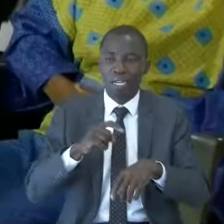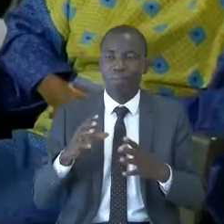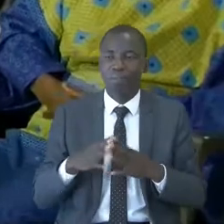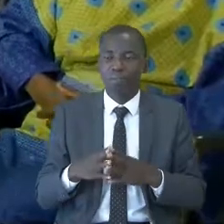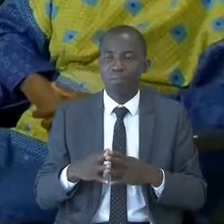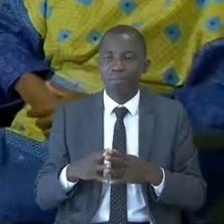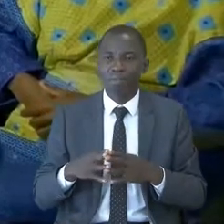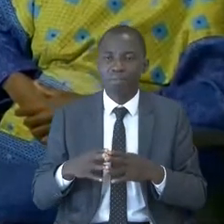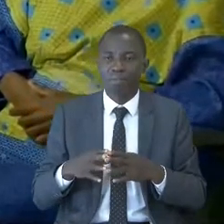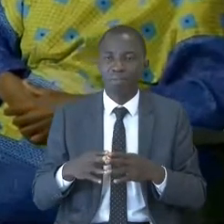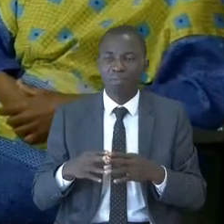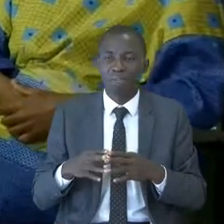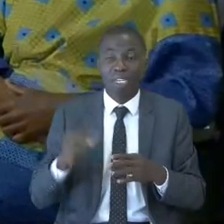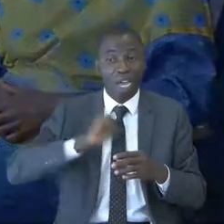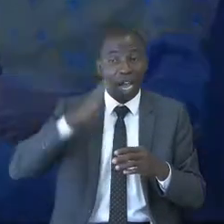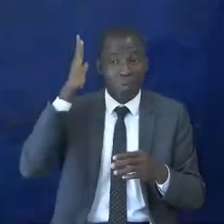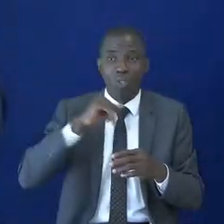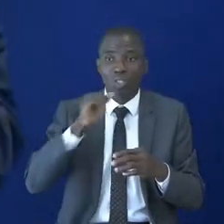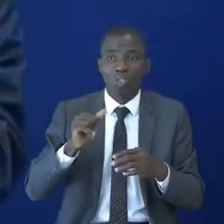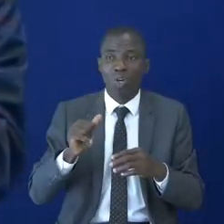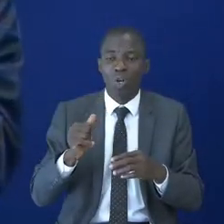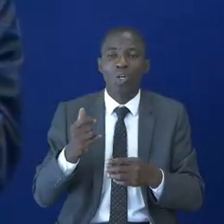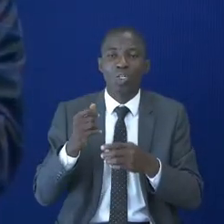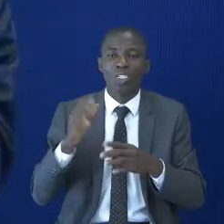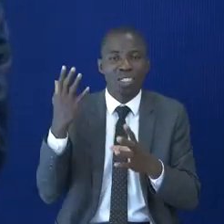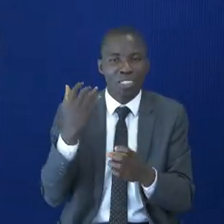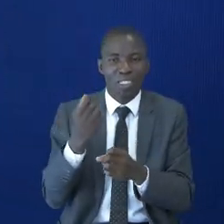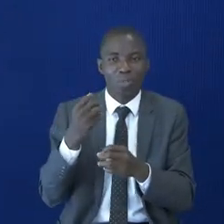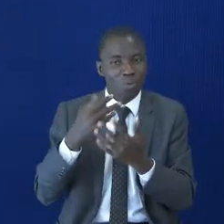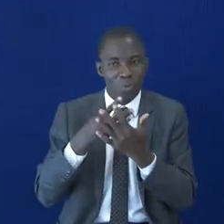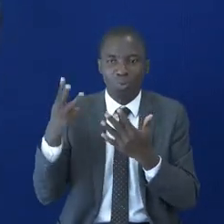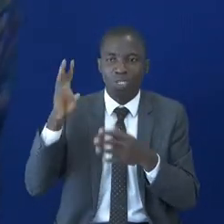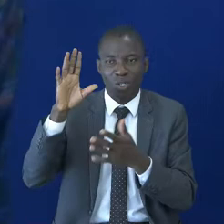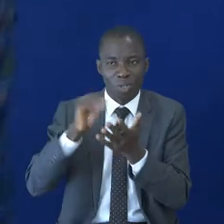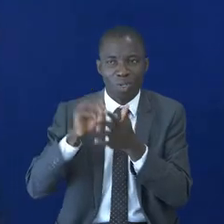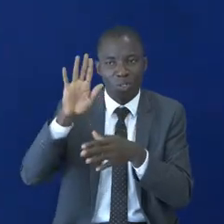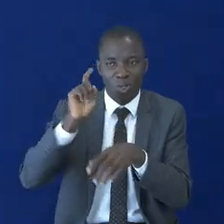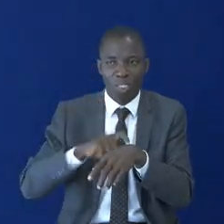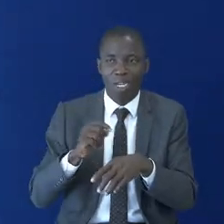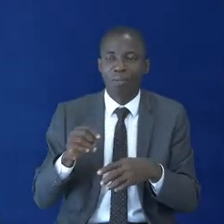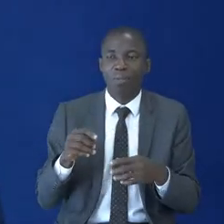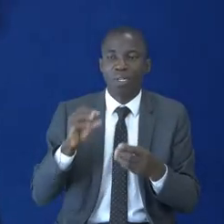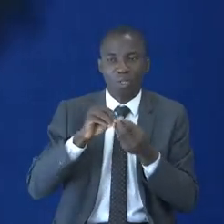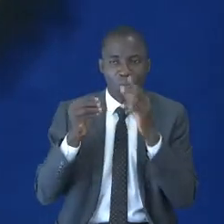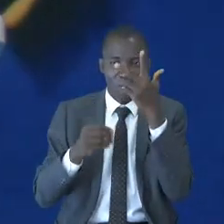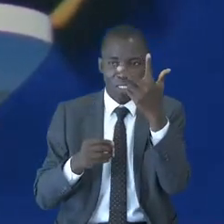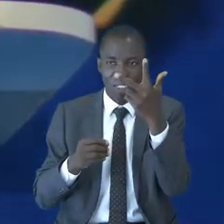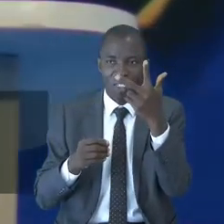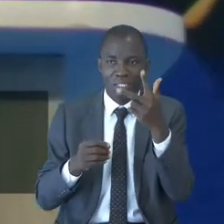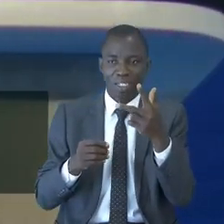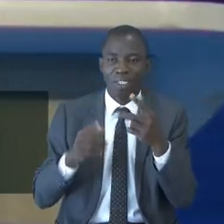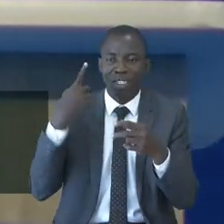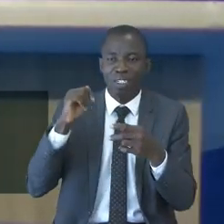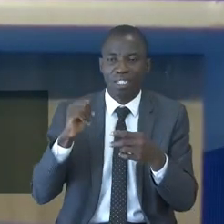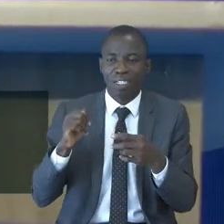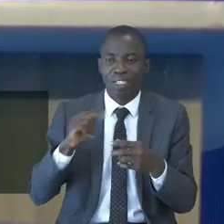I won't take more time. I come to number three now. Number three, the sons of